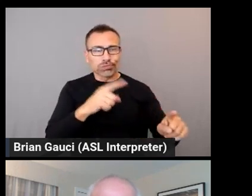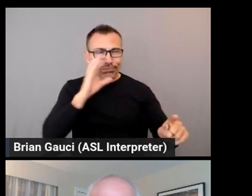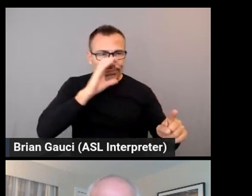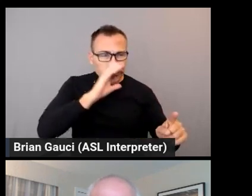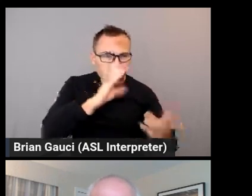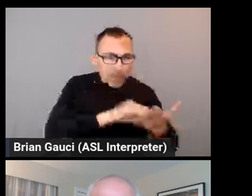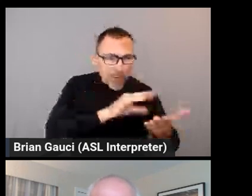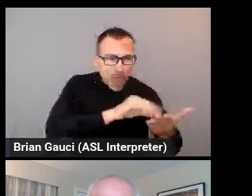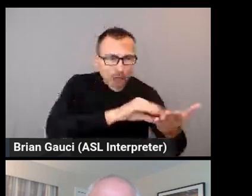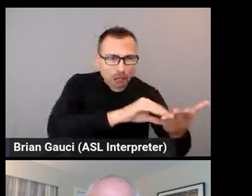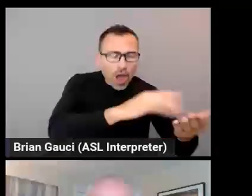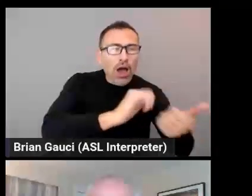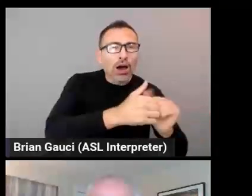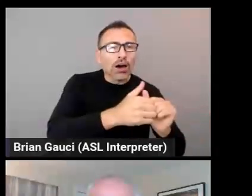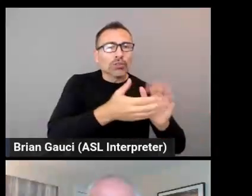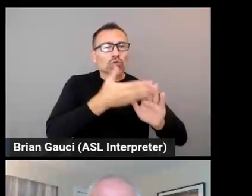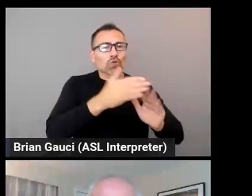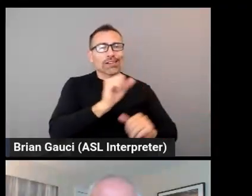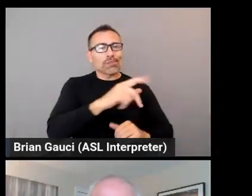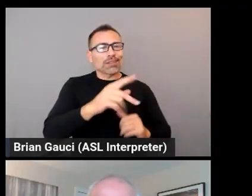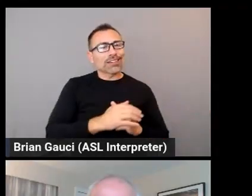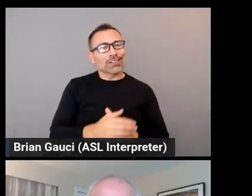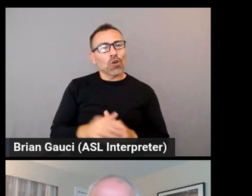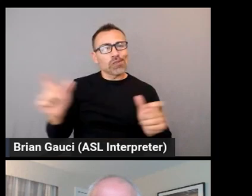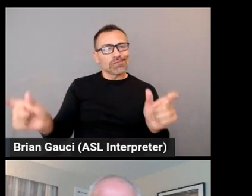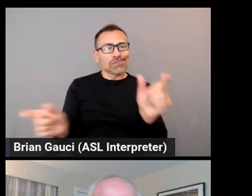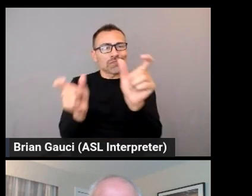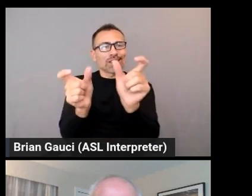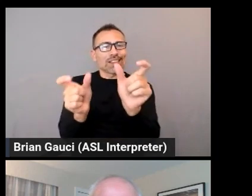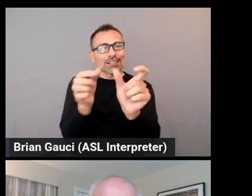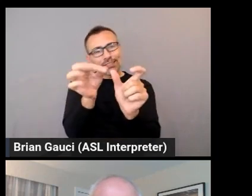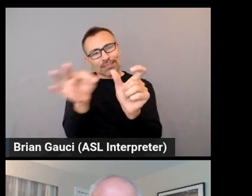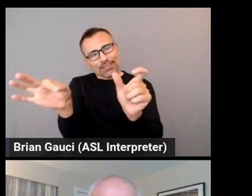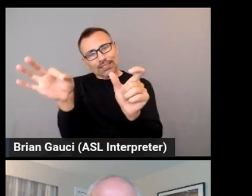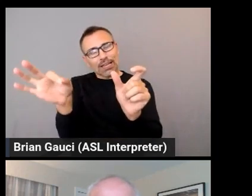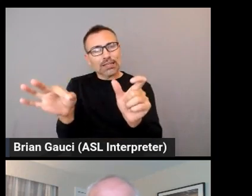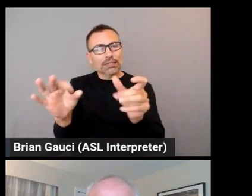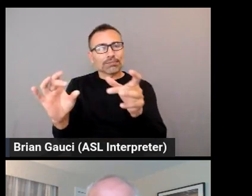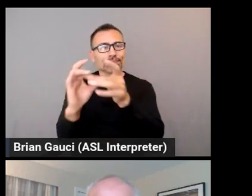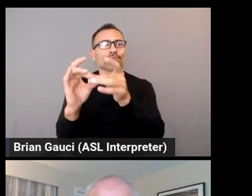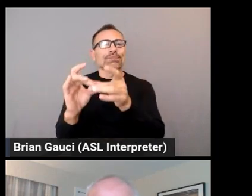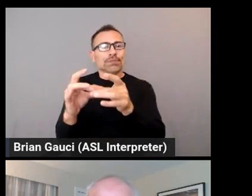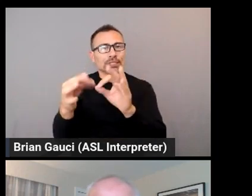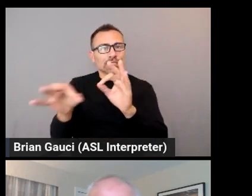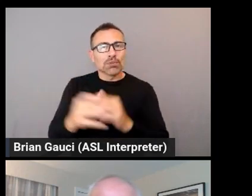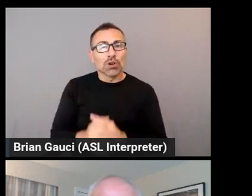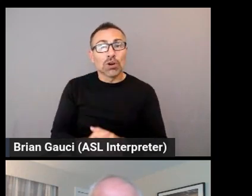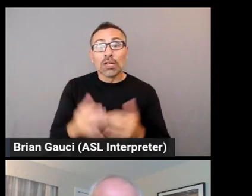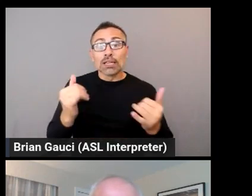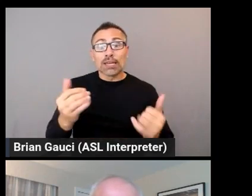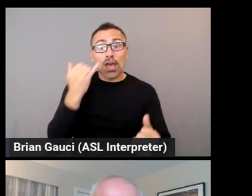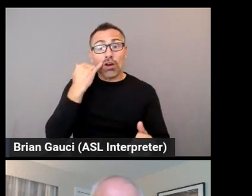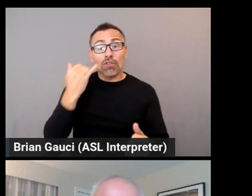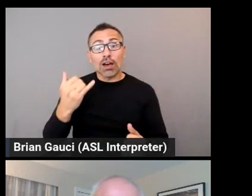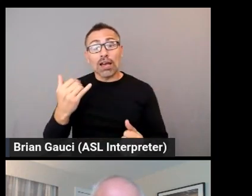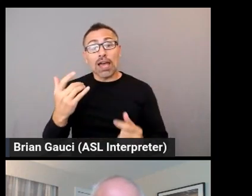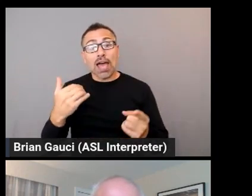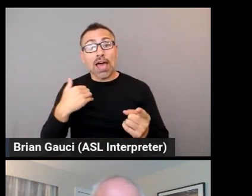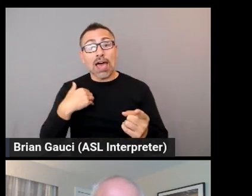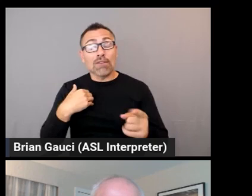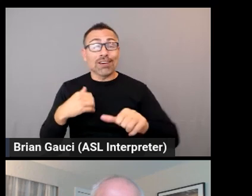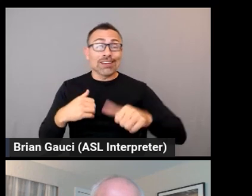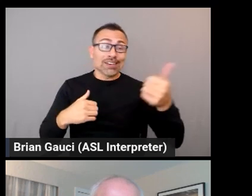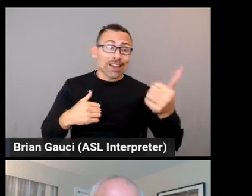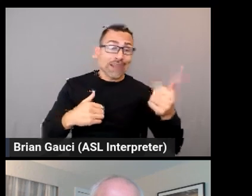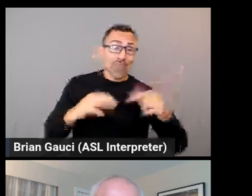me scroll over here and add another function. And if I connect this function to this bucket on the other side of the relationship, I have two